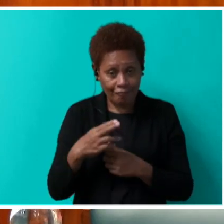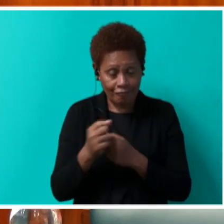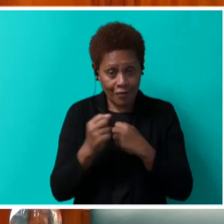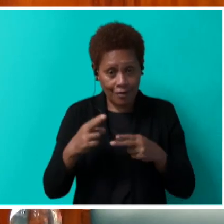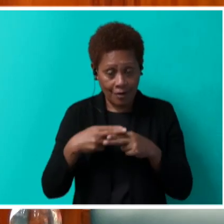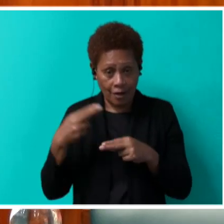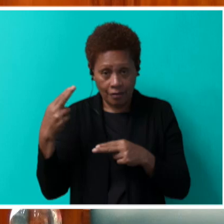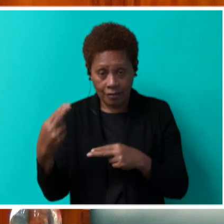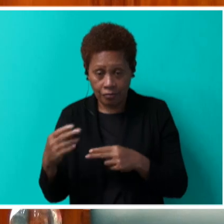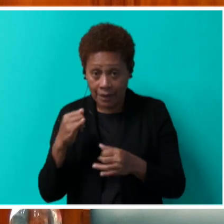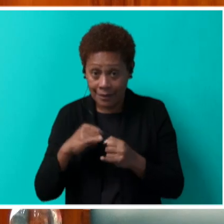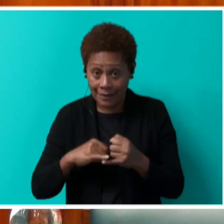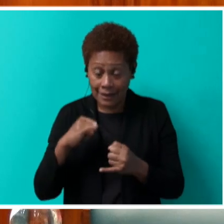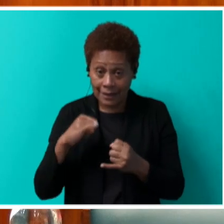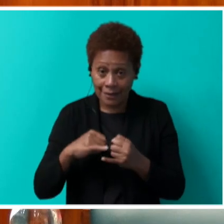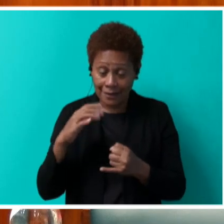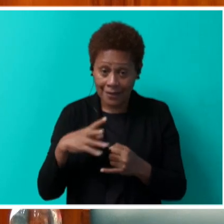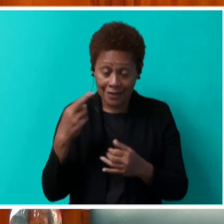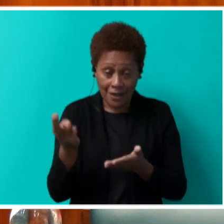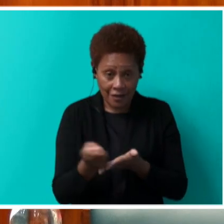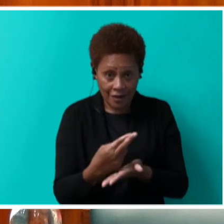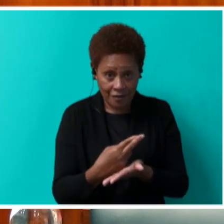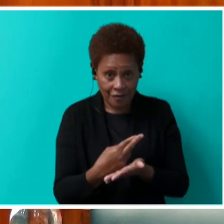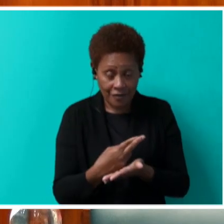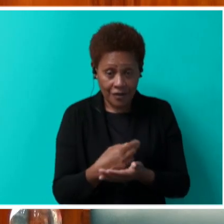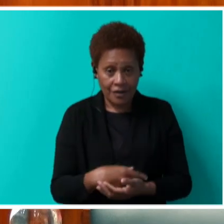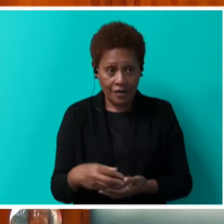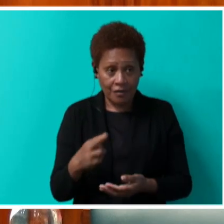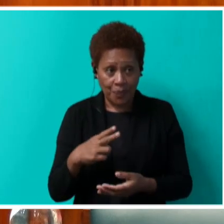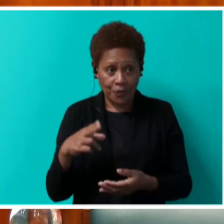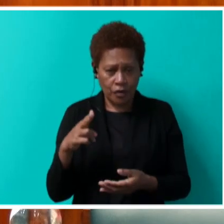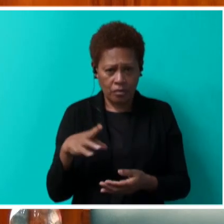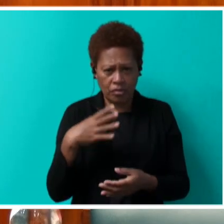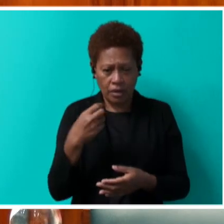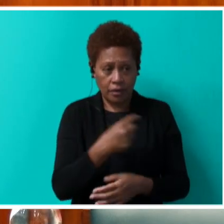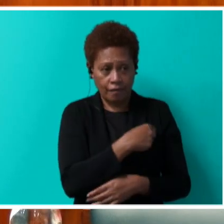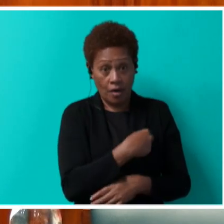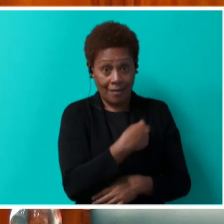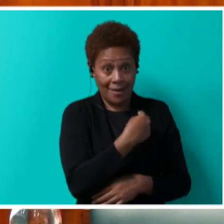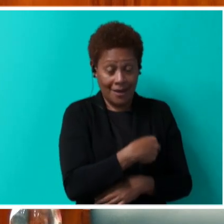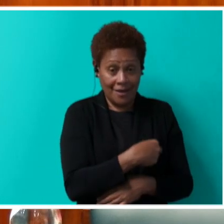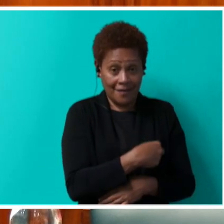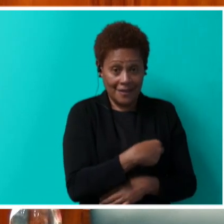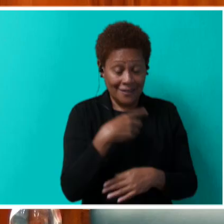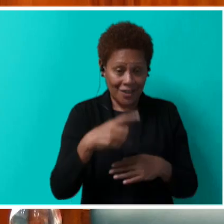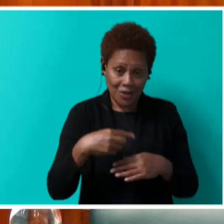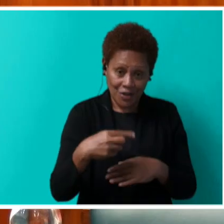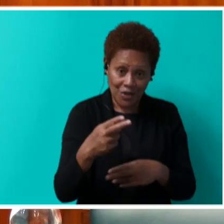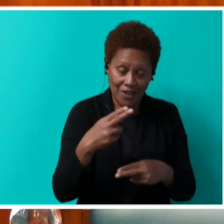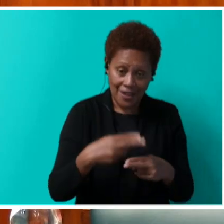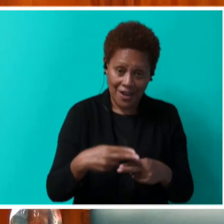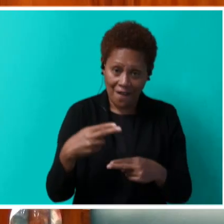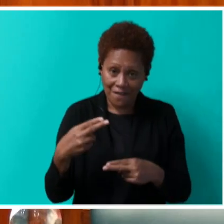through increased farm gate revenues, and it underscores our commitment to sustainable farming, responsible